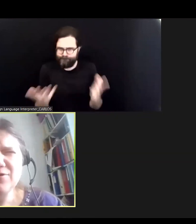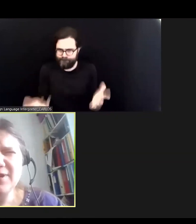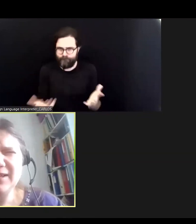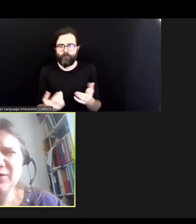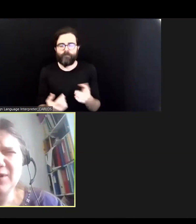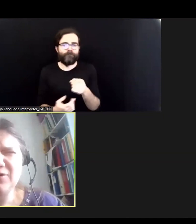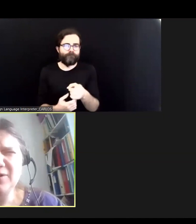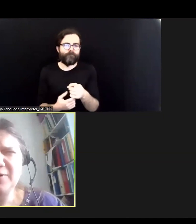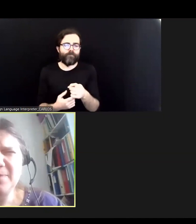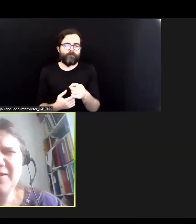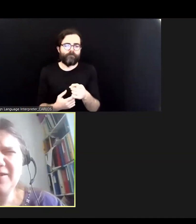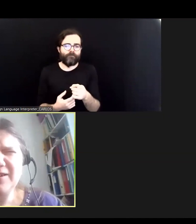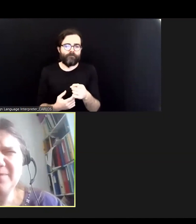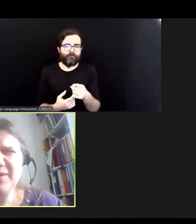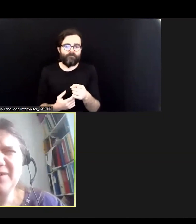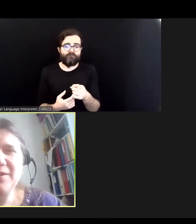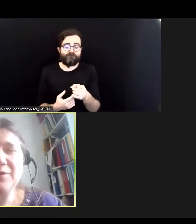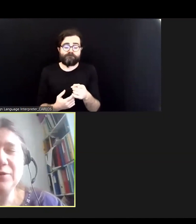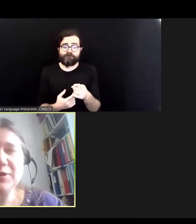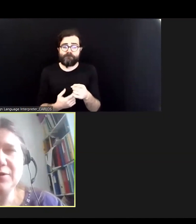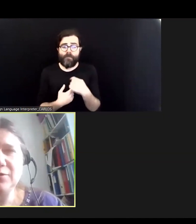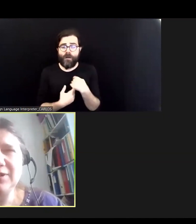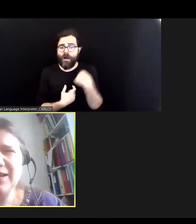of what needs to be covered.